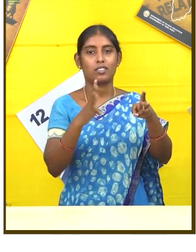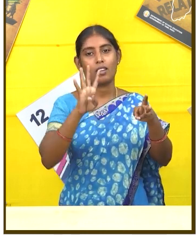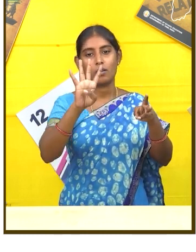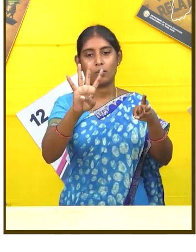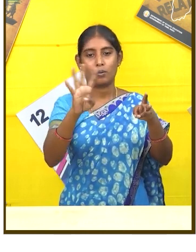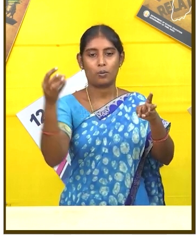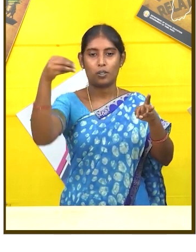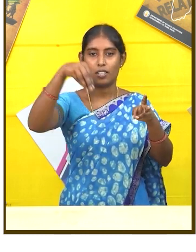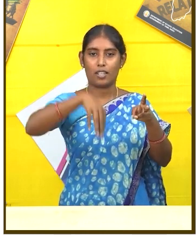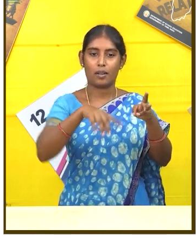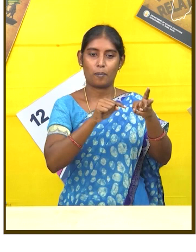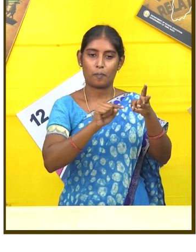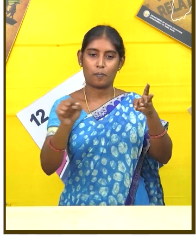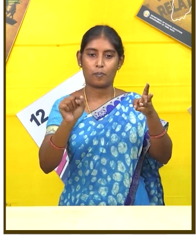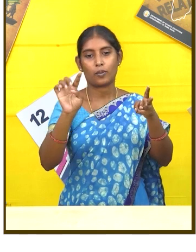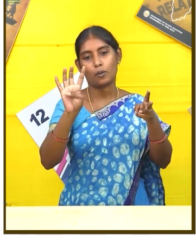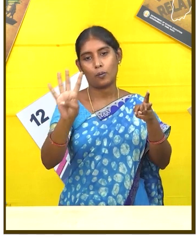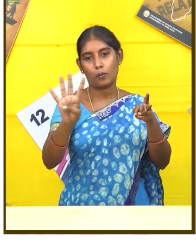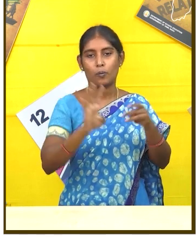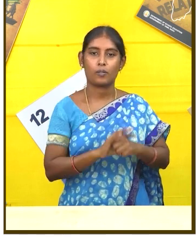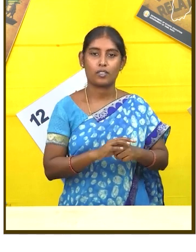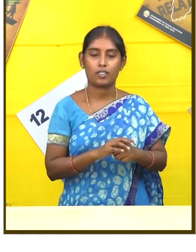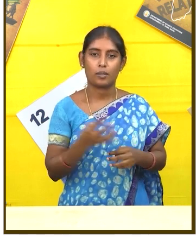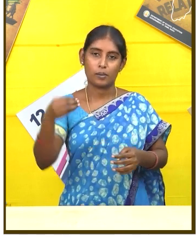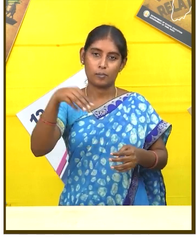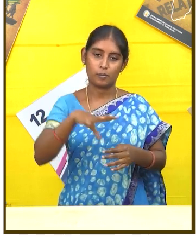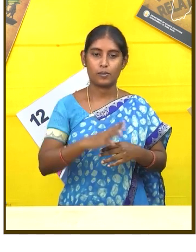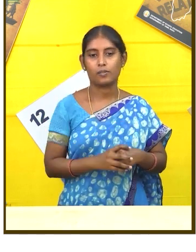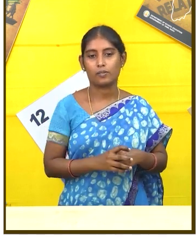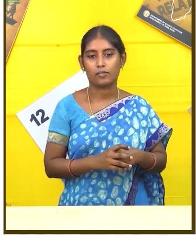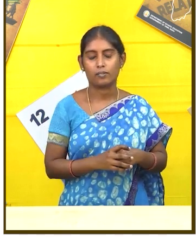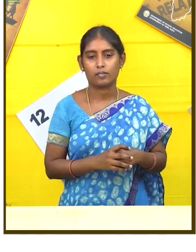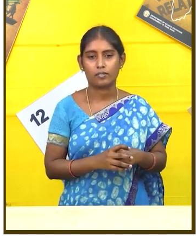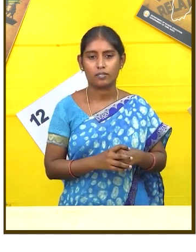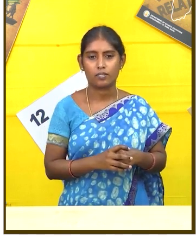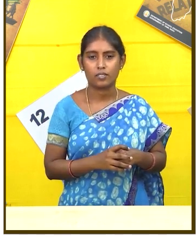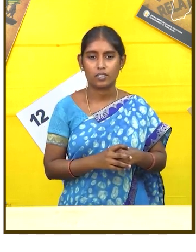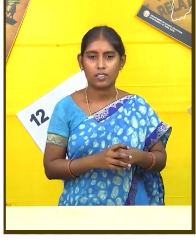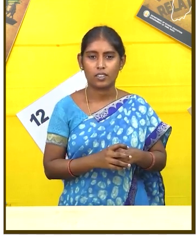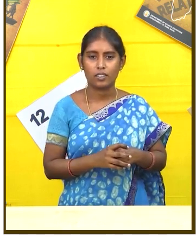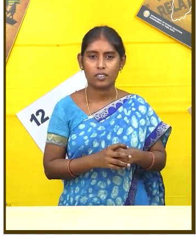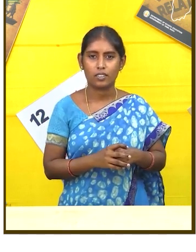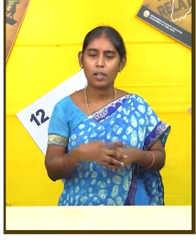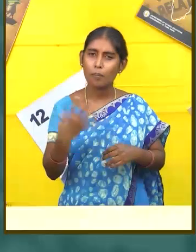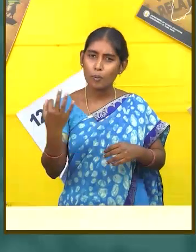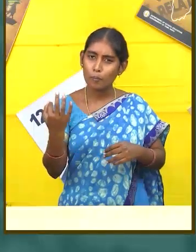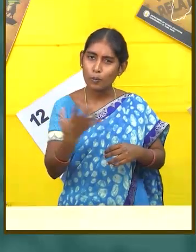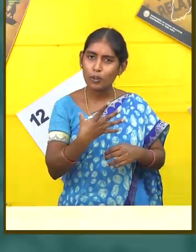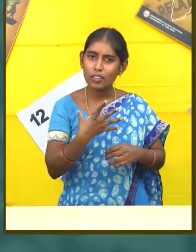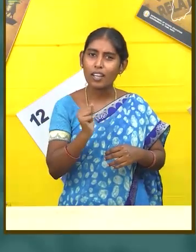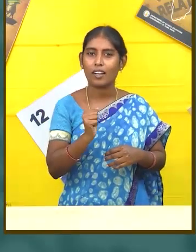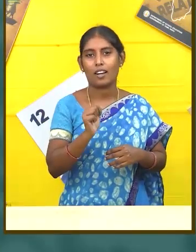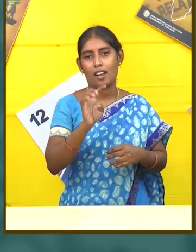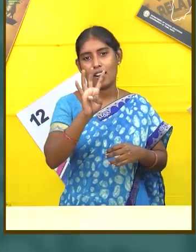a name as 4th equation. Being it's a new one, you have to take it as equation 4. So what